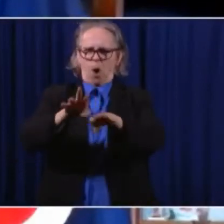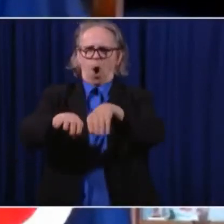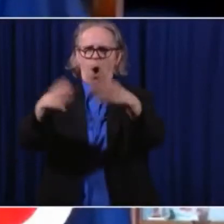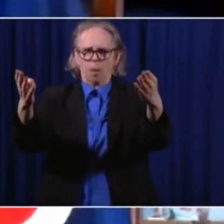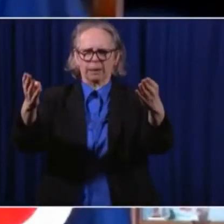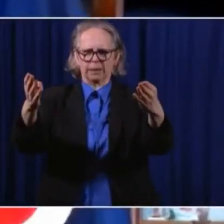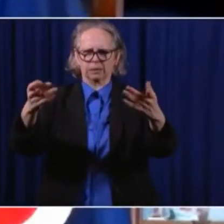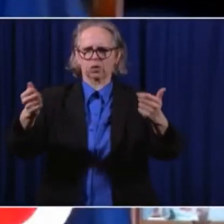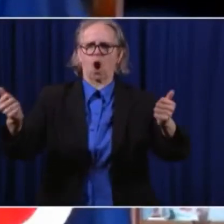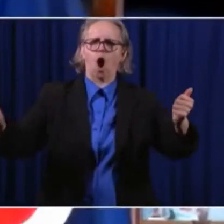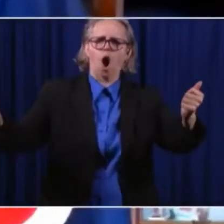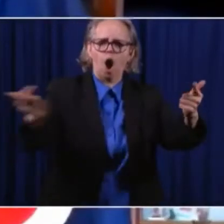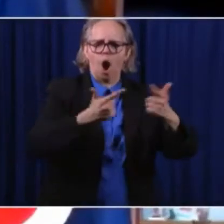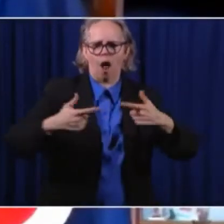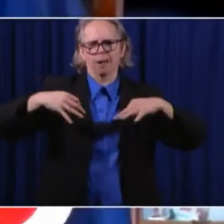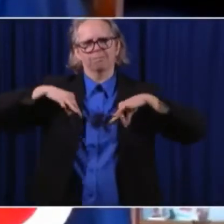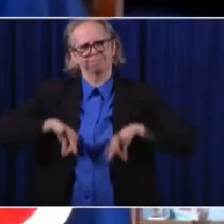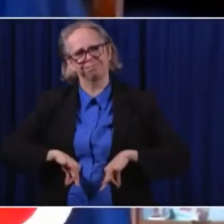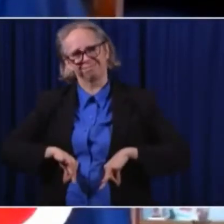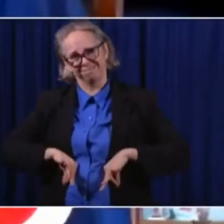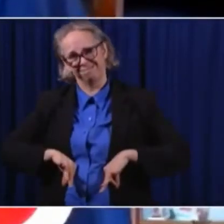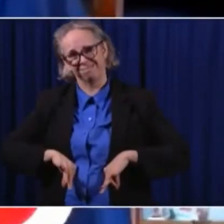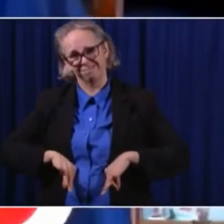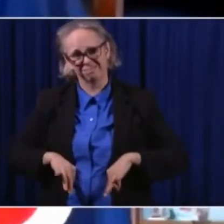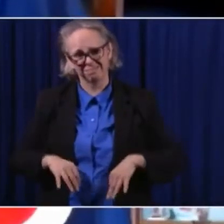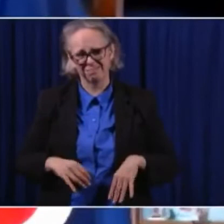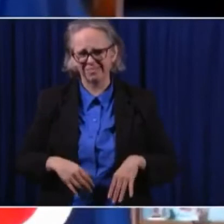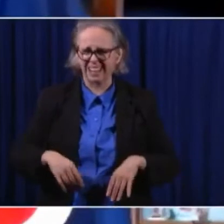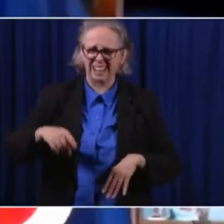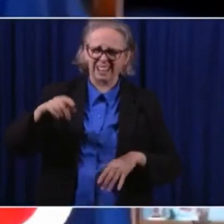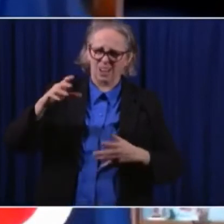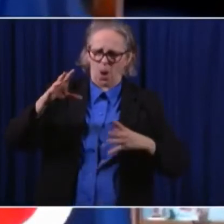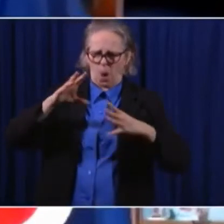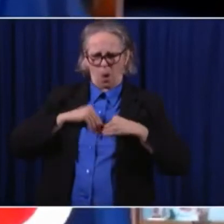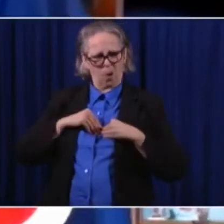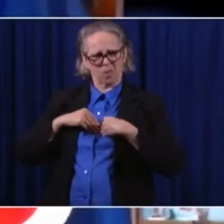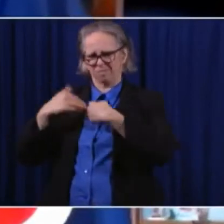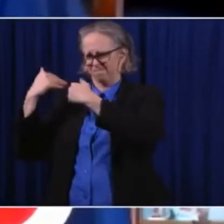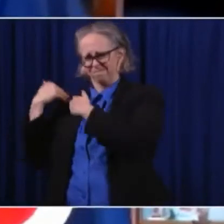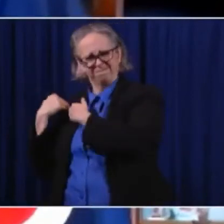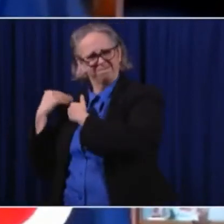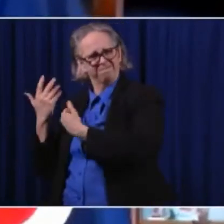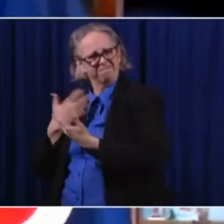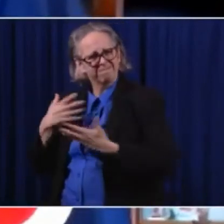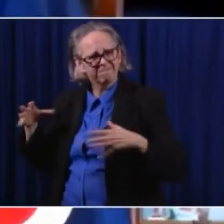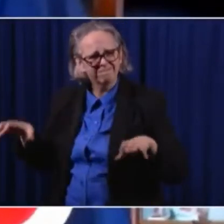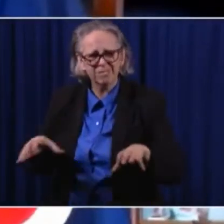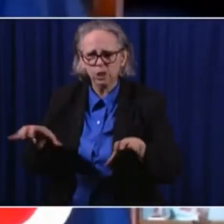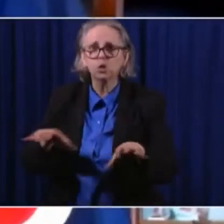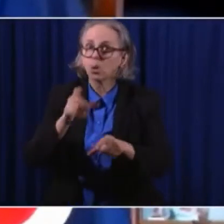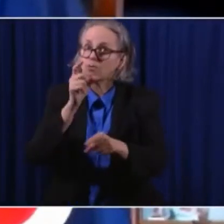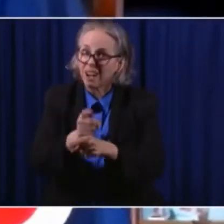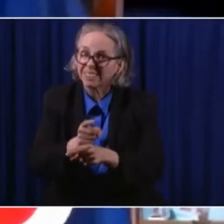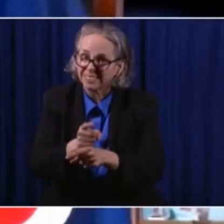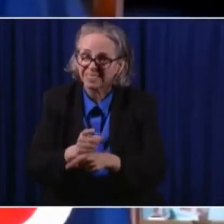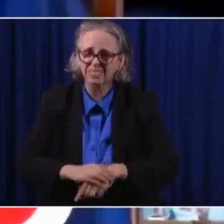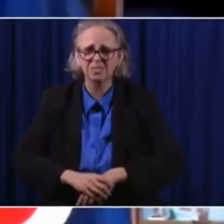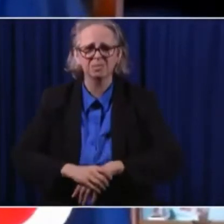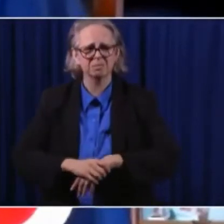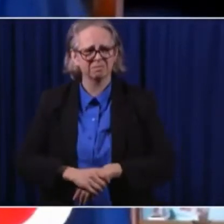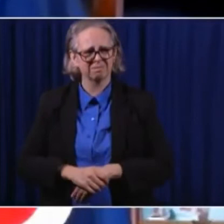health point of view. But we just have to own it. We have to own doing this right so that we can knock this virus